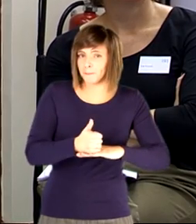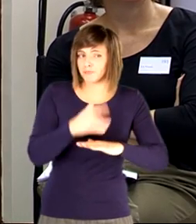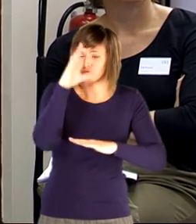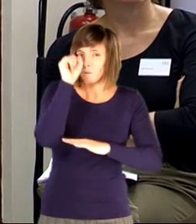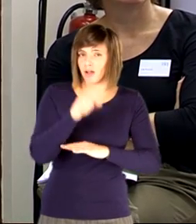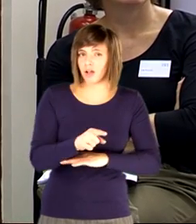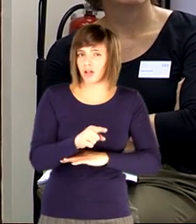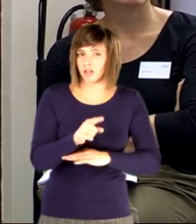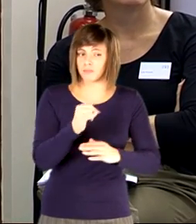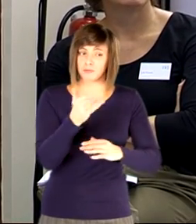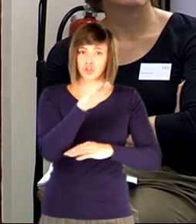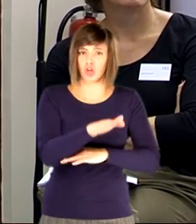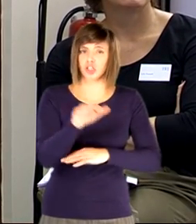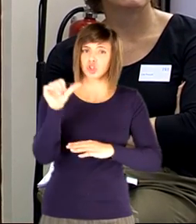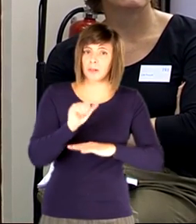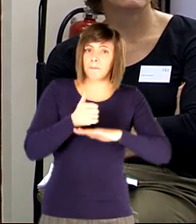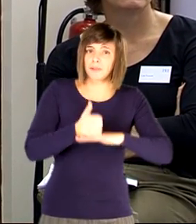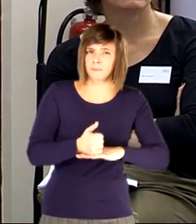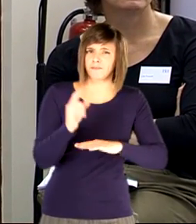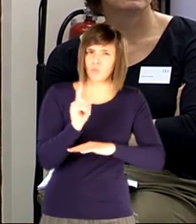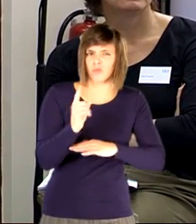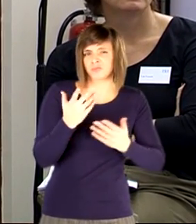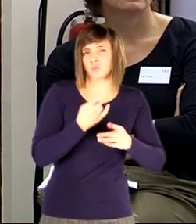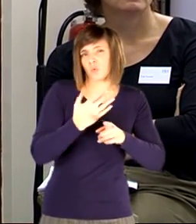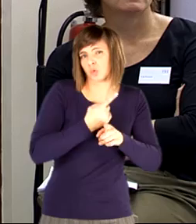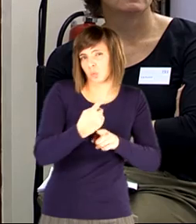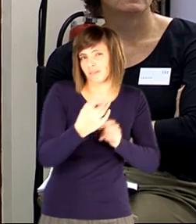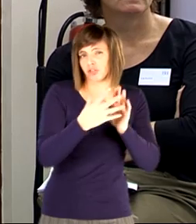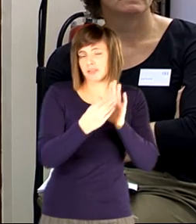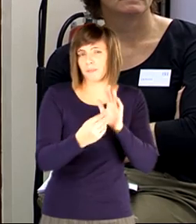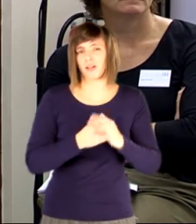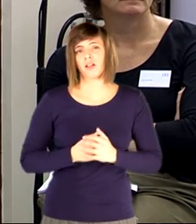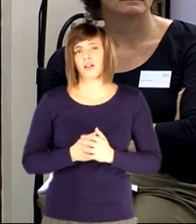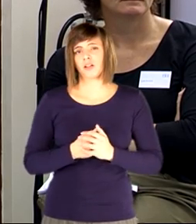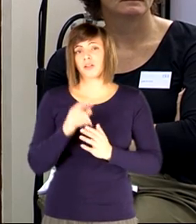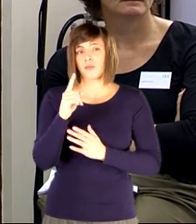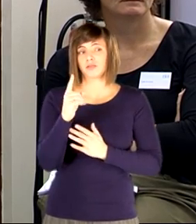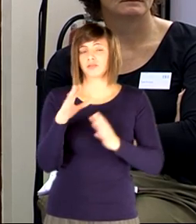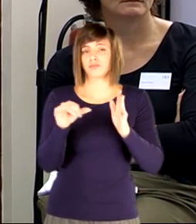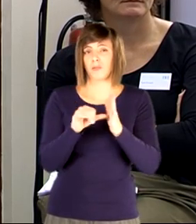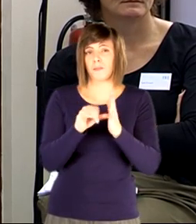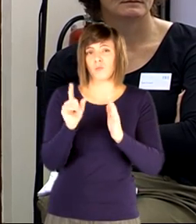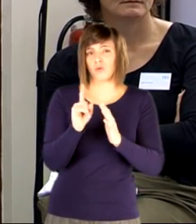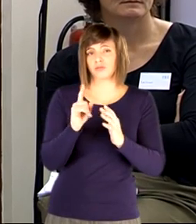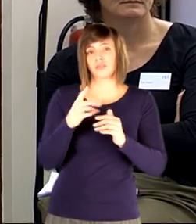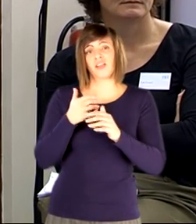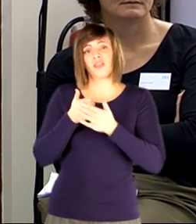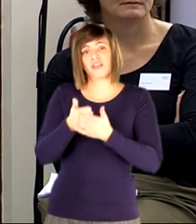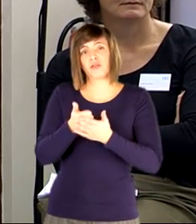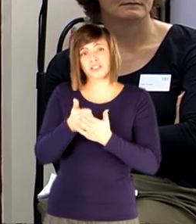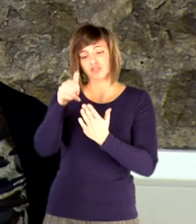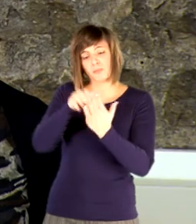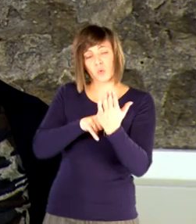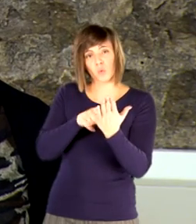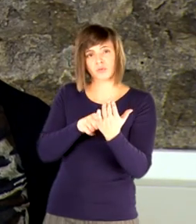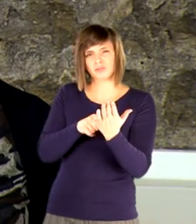minimum. So what you're saying is, my child should get a minimum of, then whatever it is. The difficulty that lots of people come across is that the